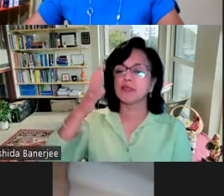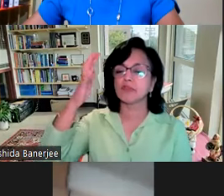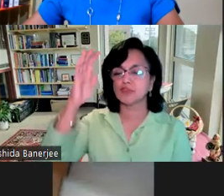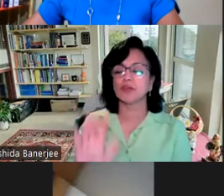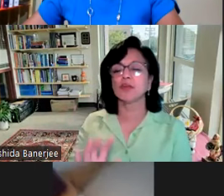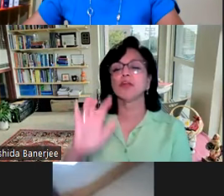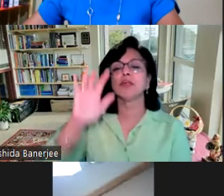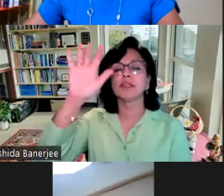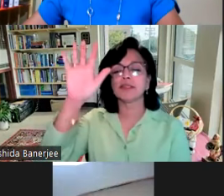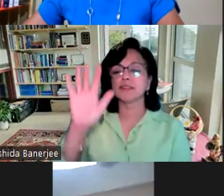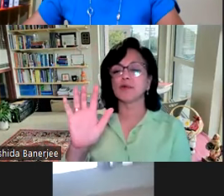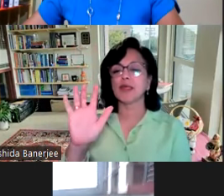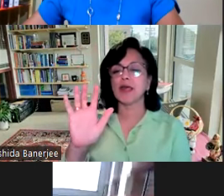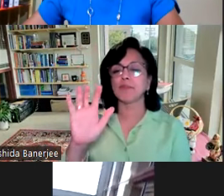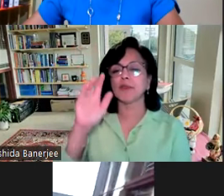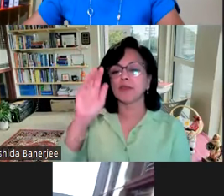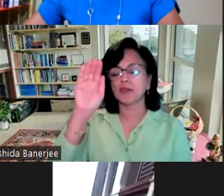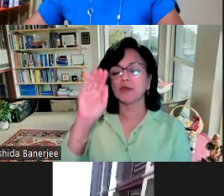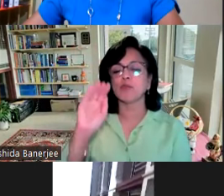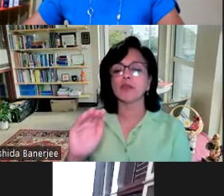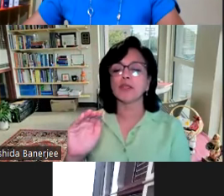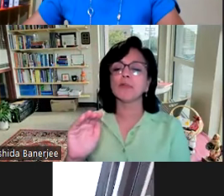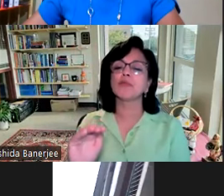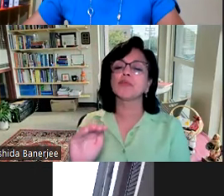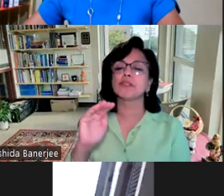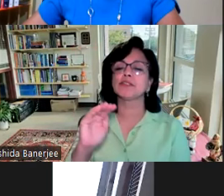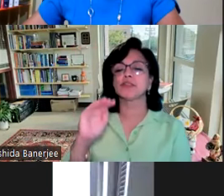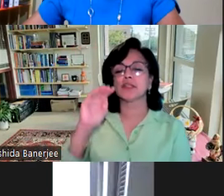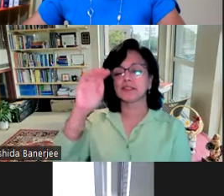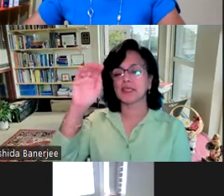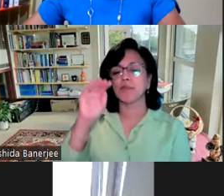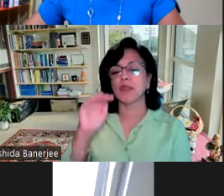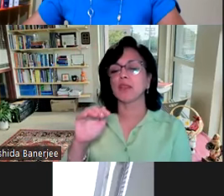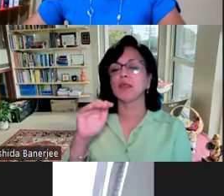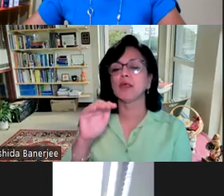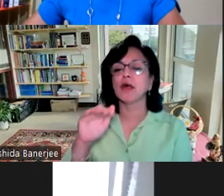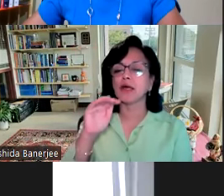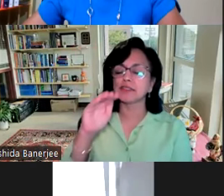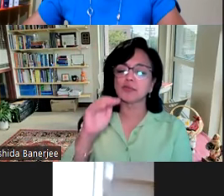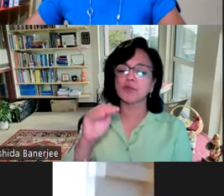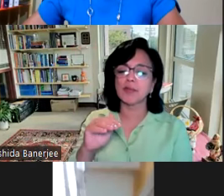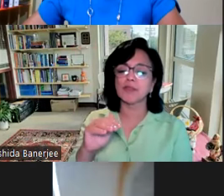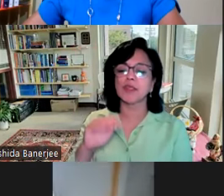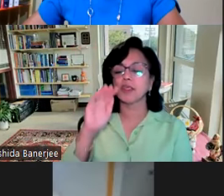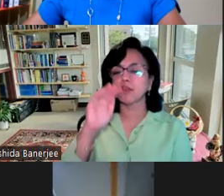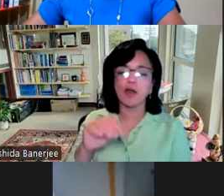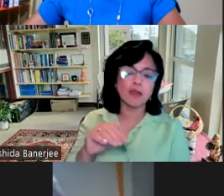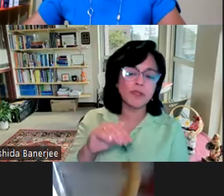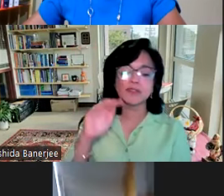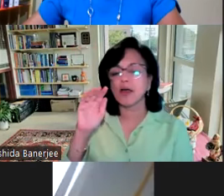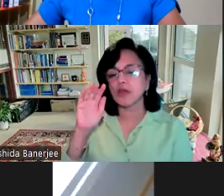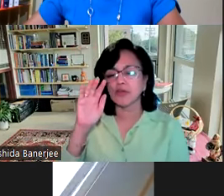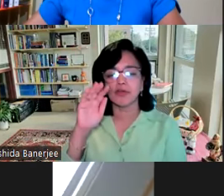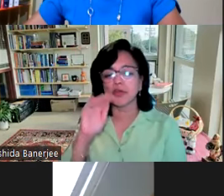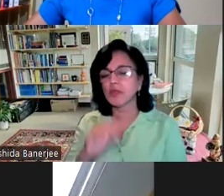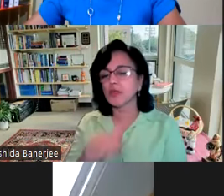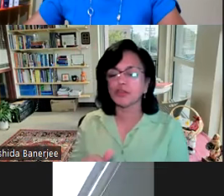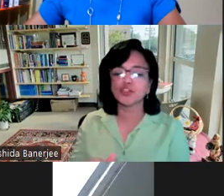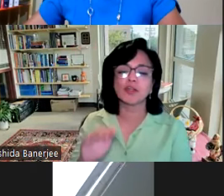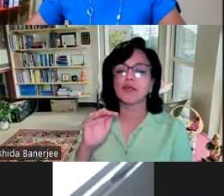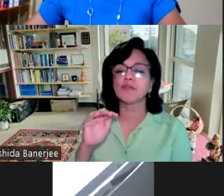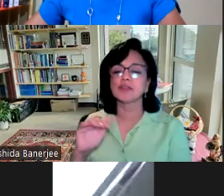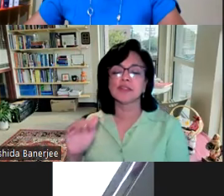like, Rishita, this is what happened when your lab test results came in. And this is what I'm thinking. Your heartbeat is higher,